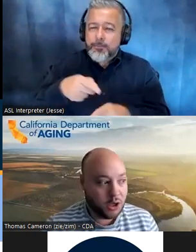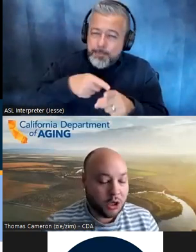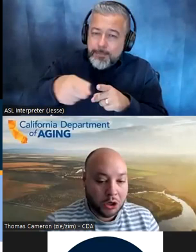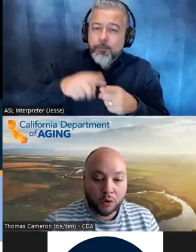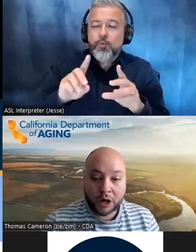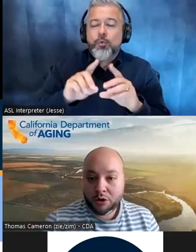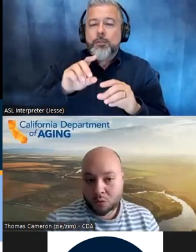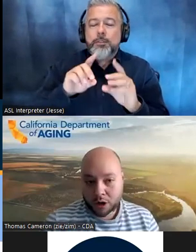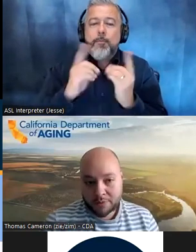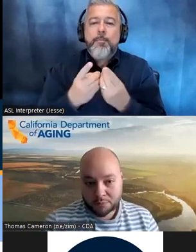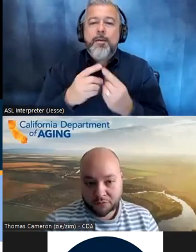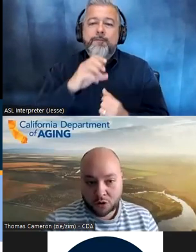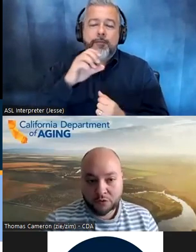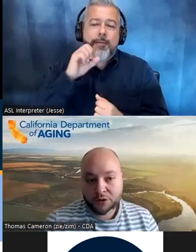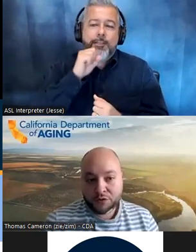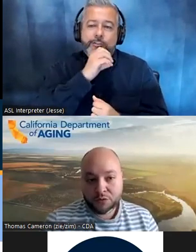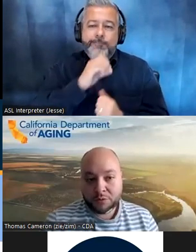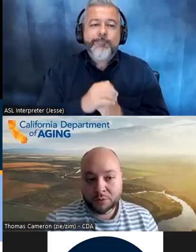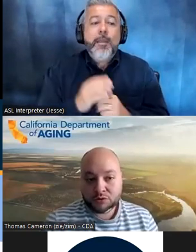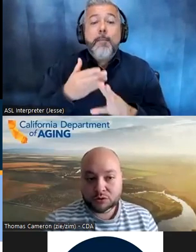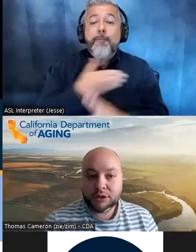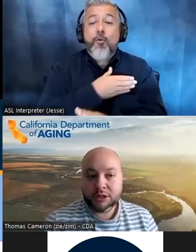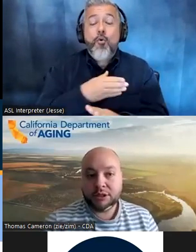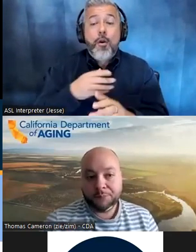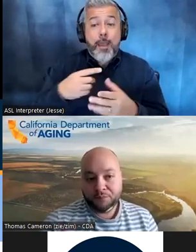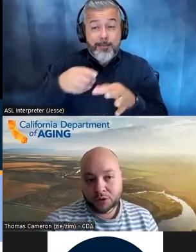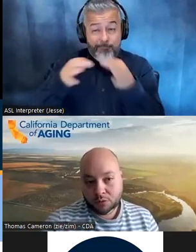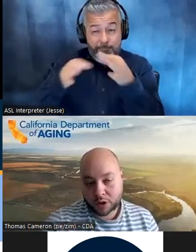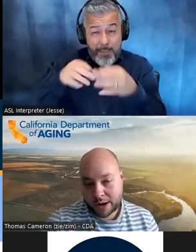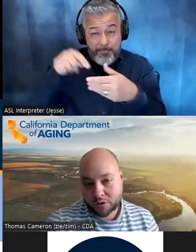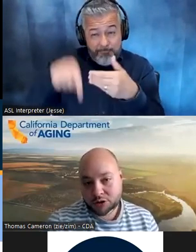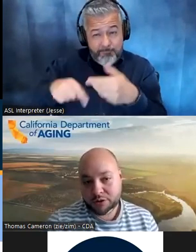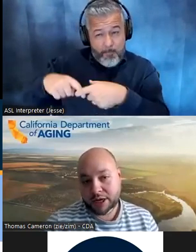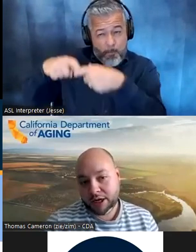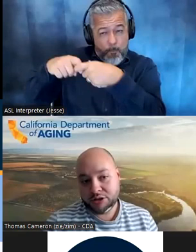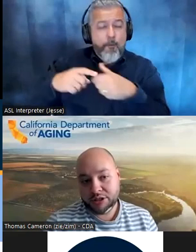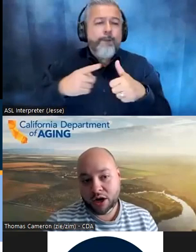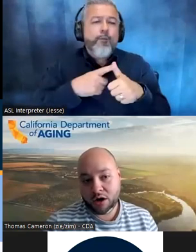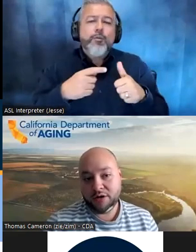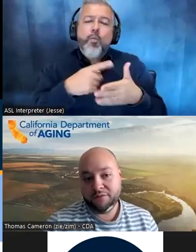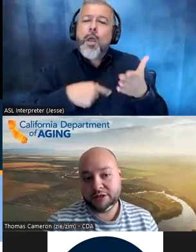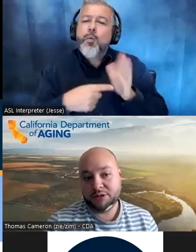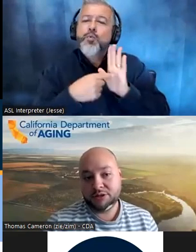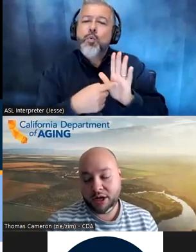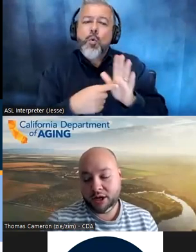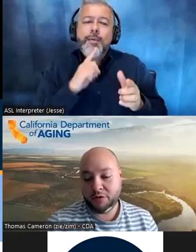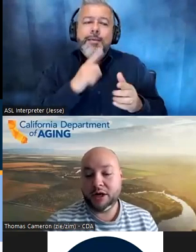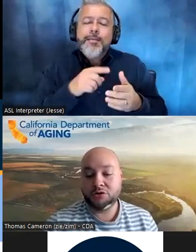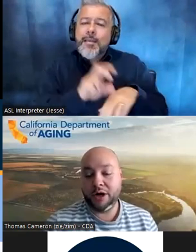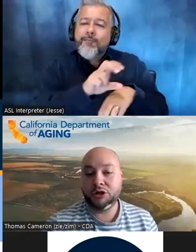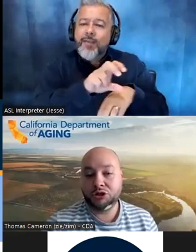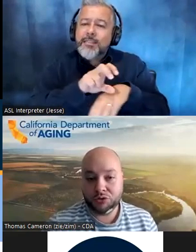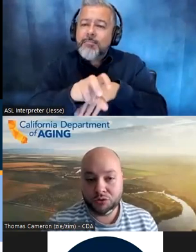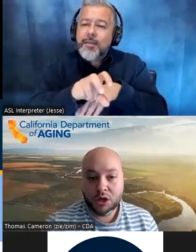Aging. One note I want to make before moving through these proposals is what I'm going to present here today are the investments